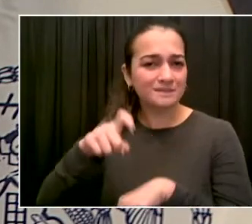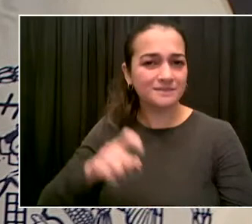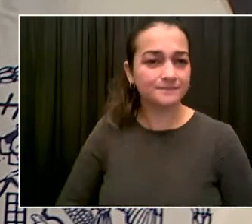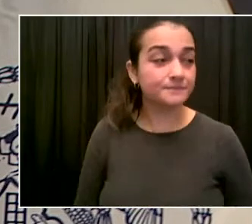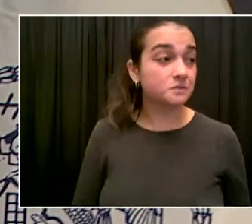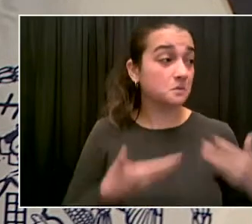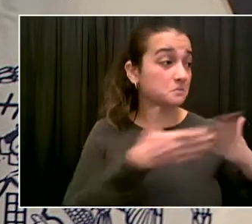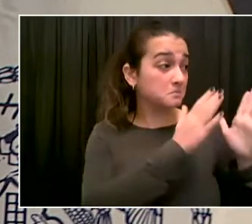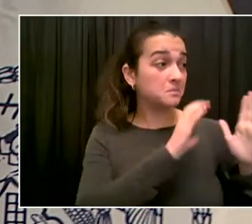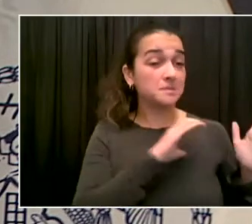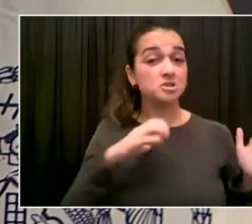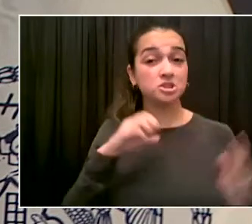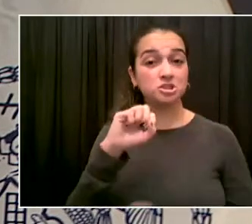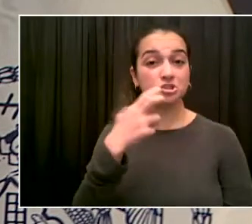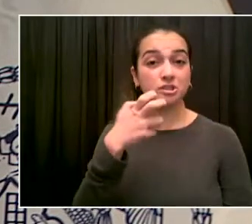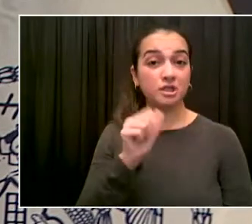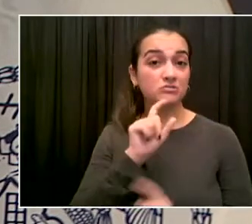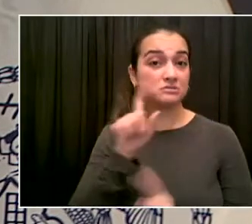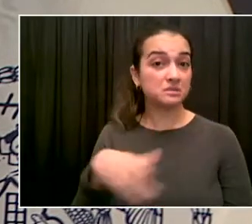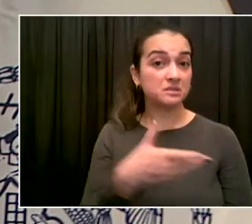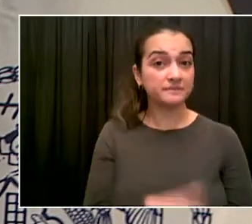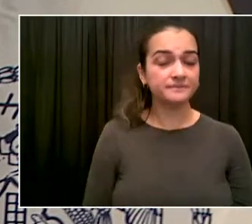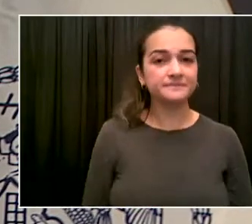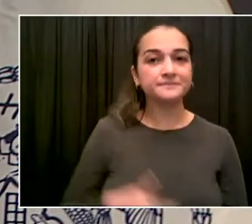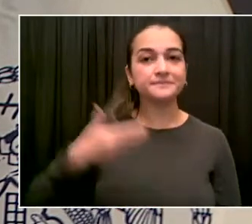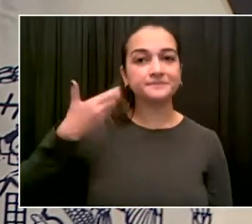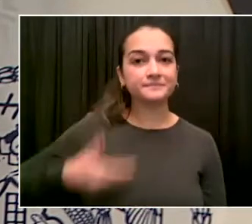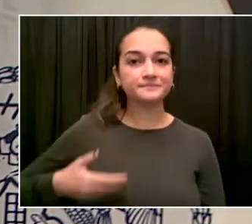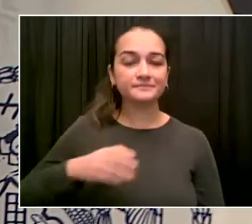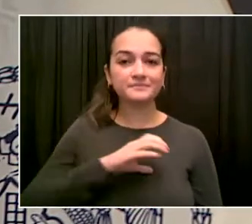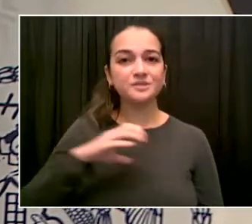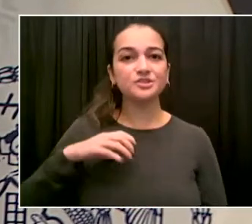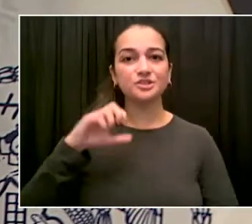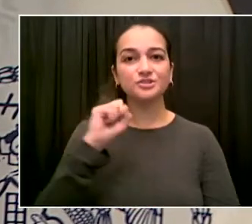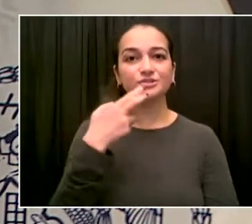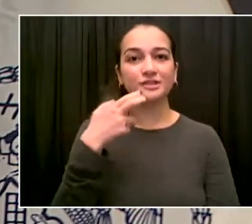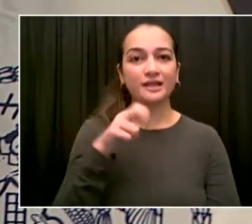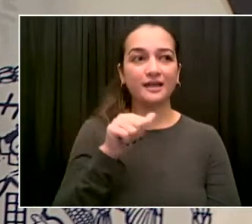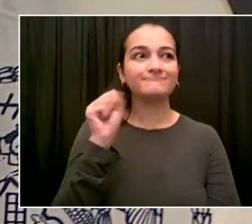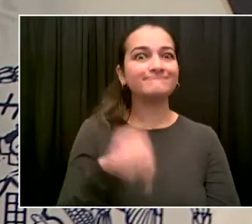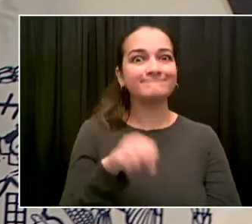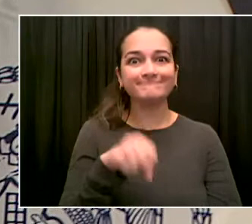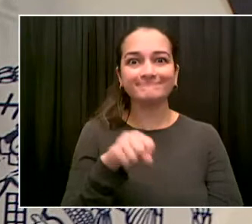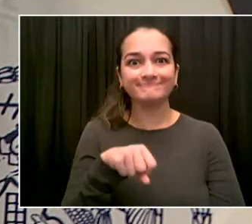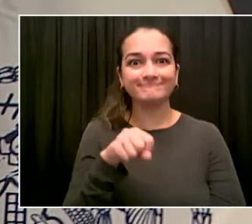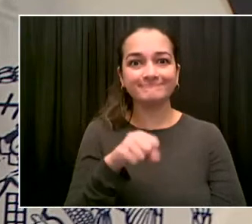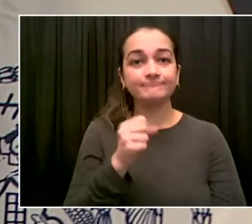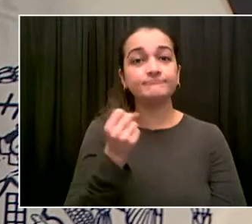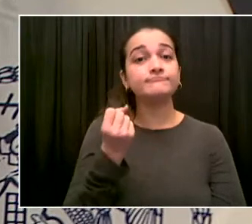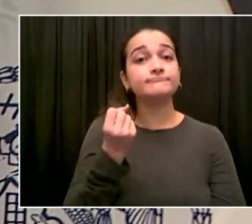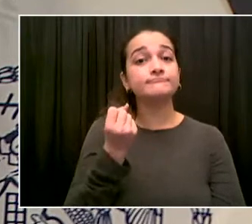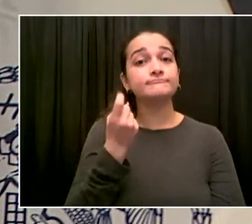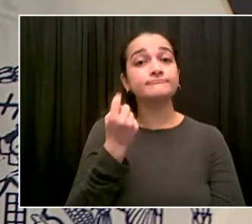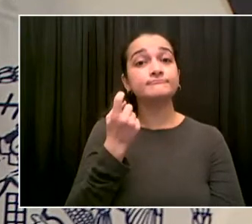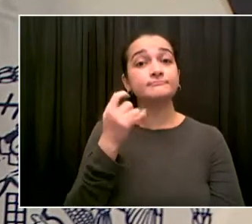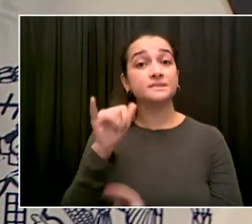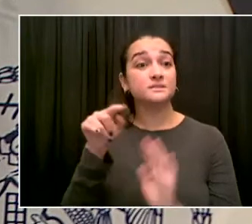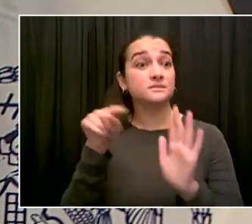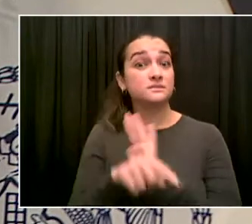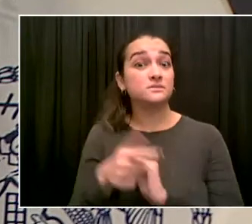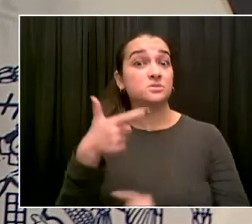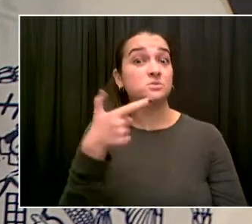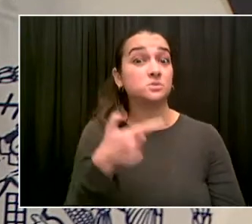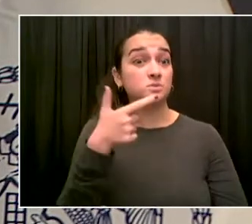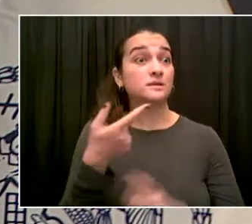Yeah, good morning. So this is referring to the shooting that took place over the weekend. It was a shooting of an individual who was driving